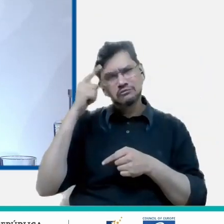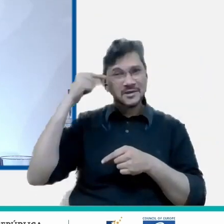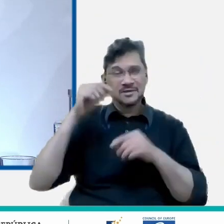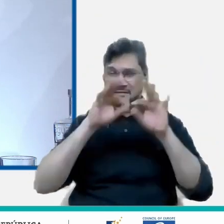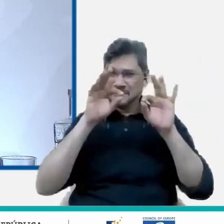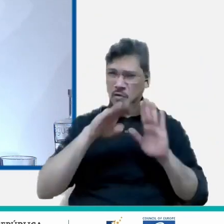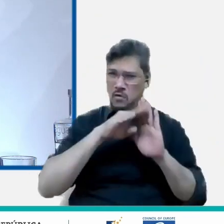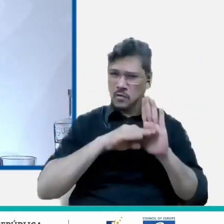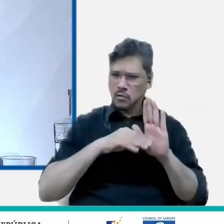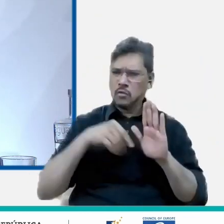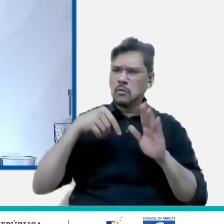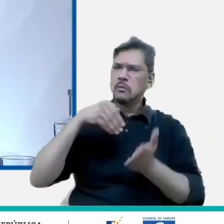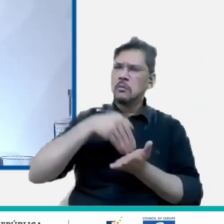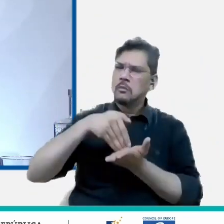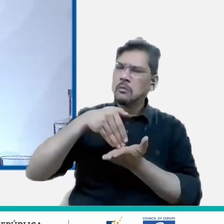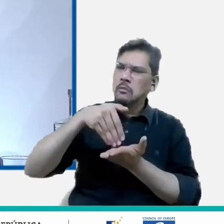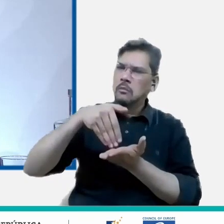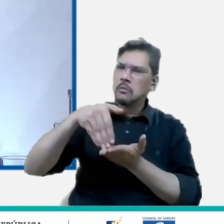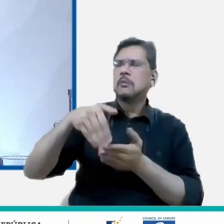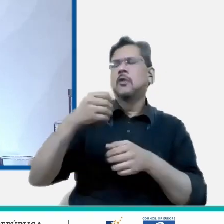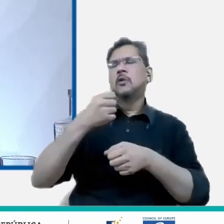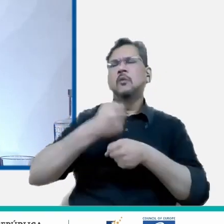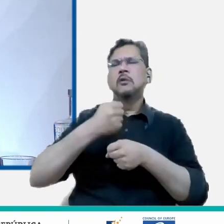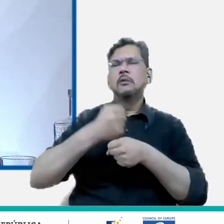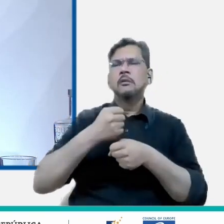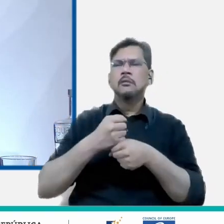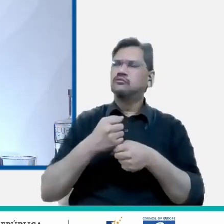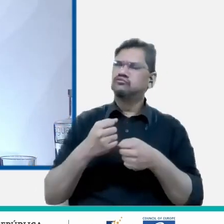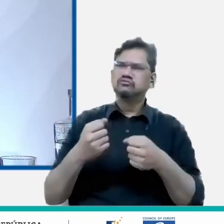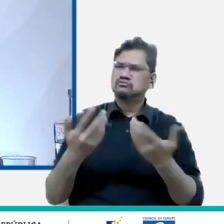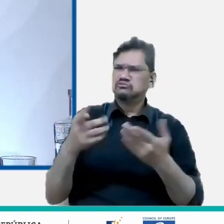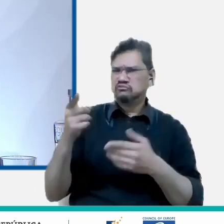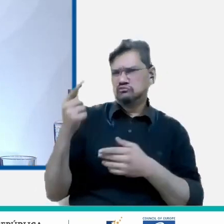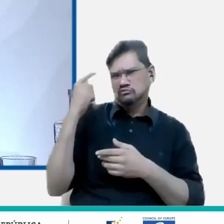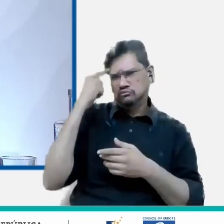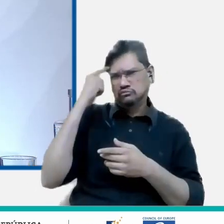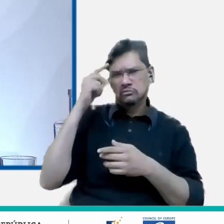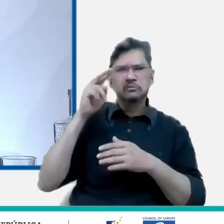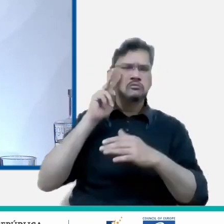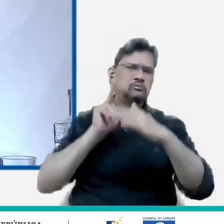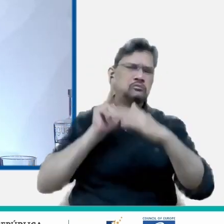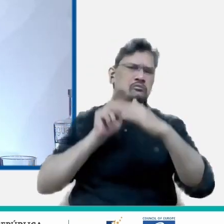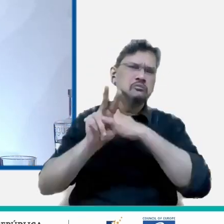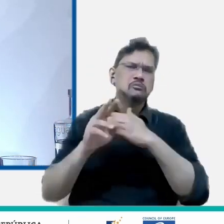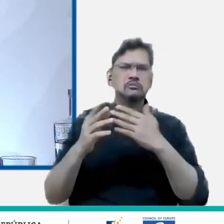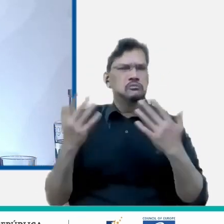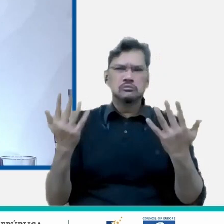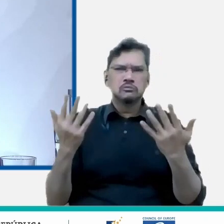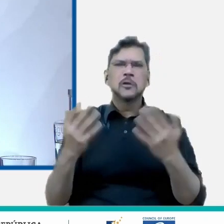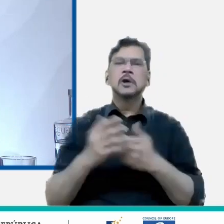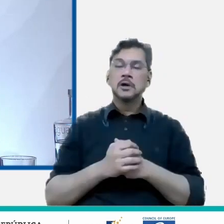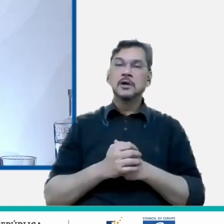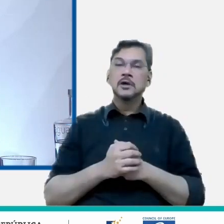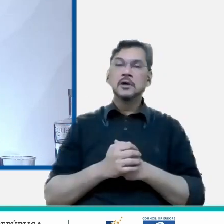disaster preparedness and disaster prevention work? And also, how much the how do you see